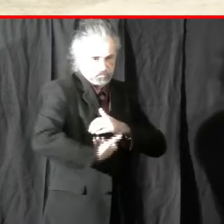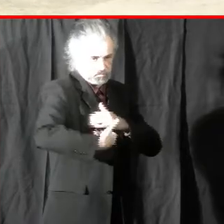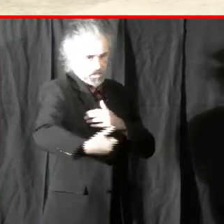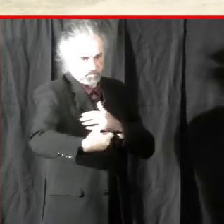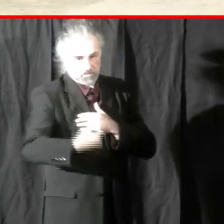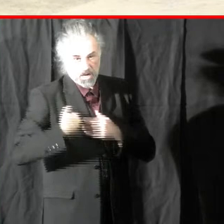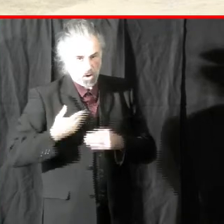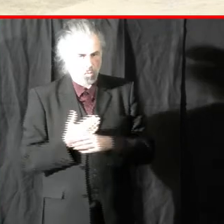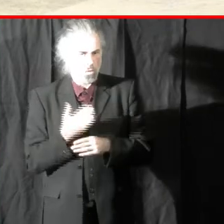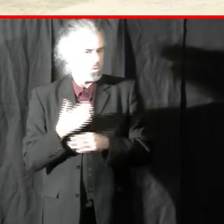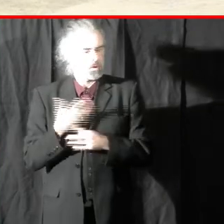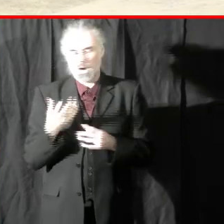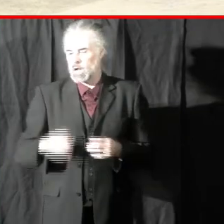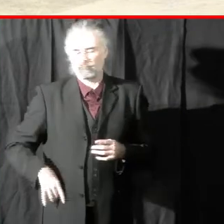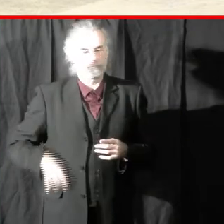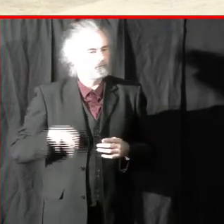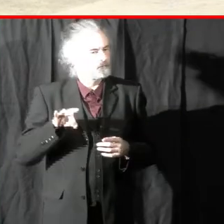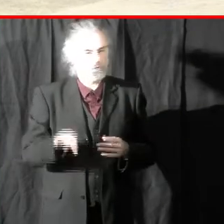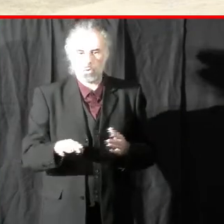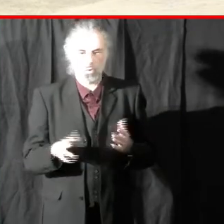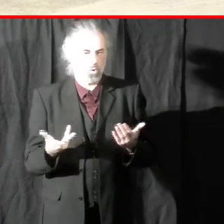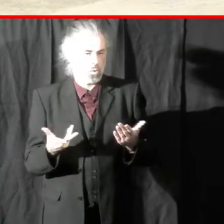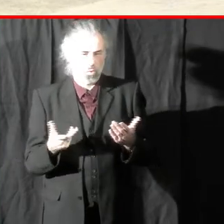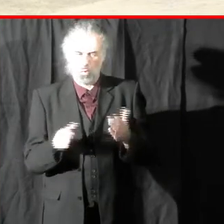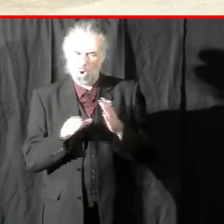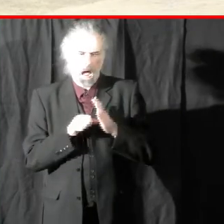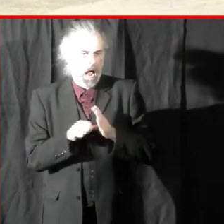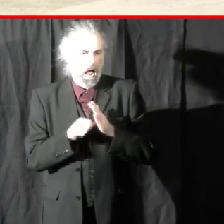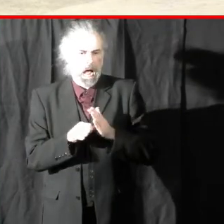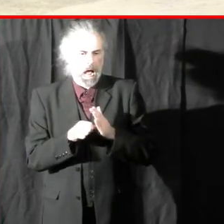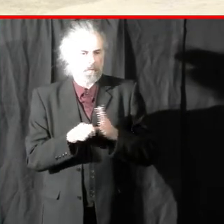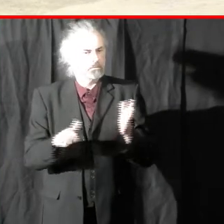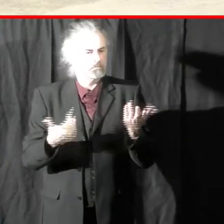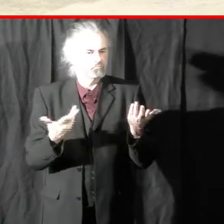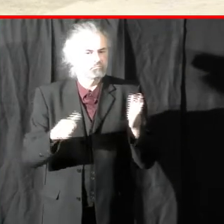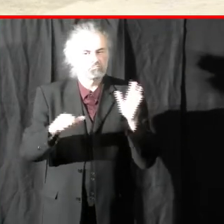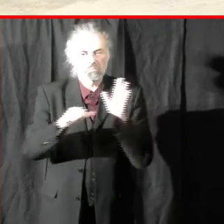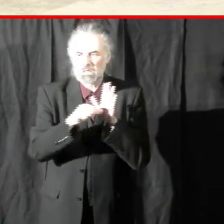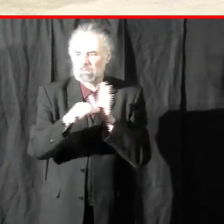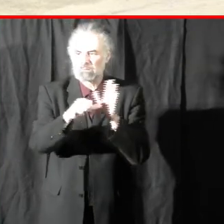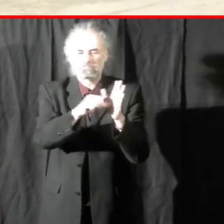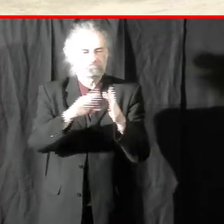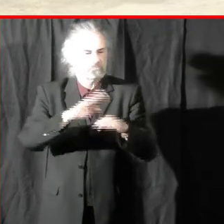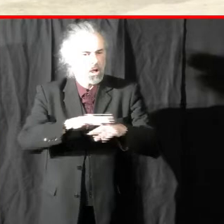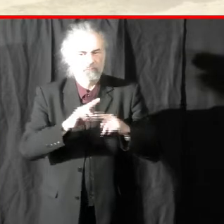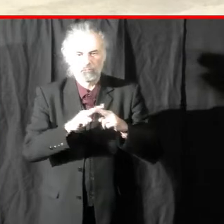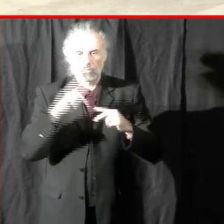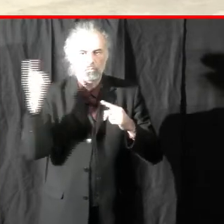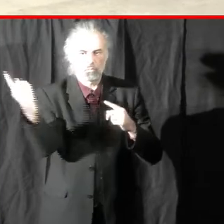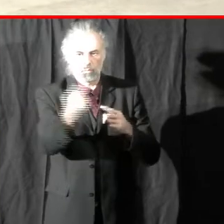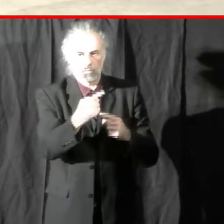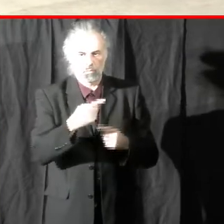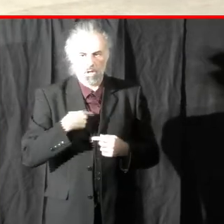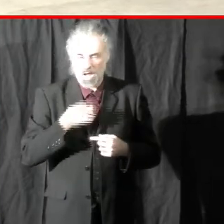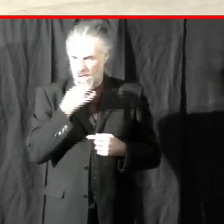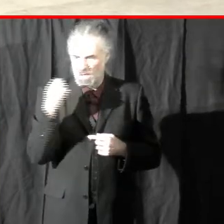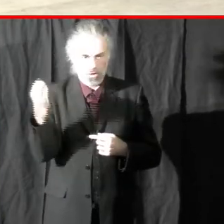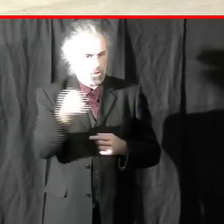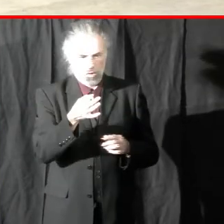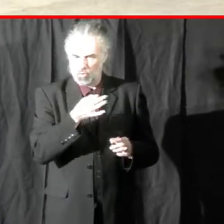afford that in these difficult economic times. So my call to you is do not